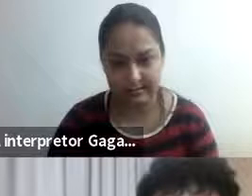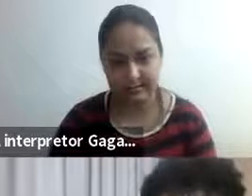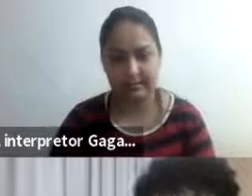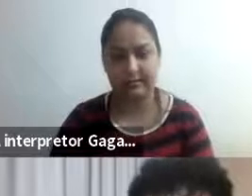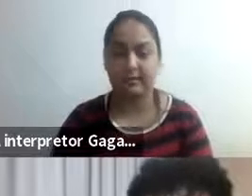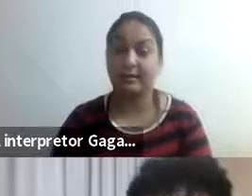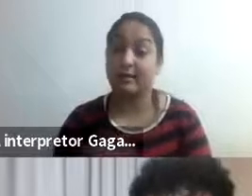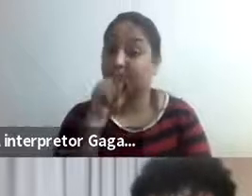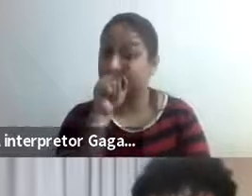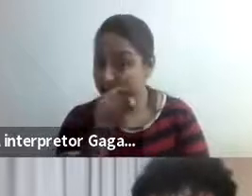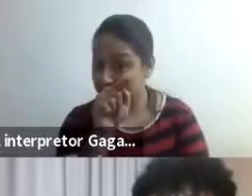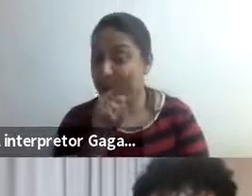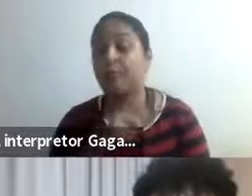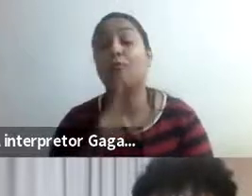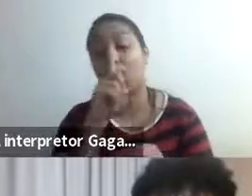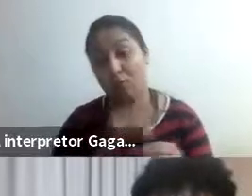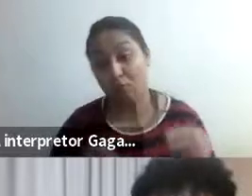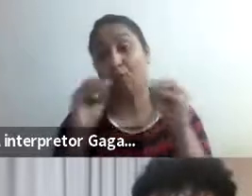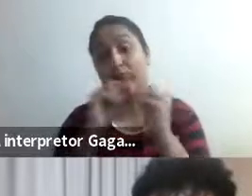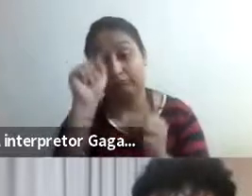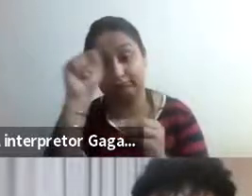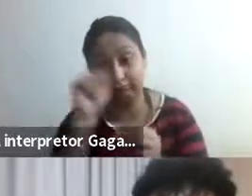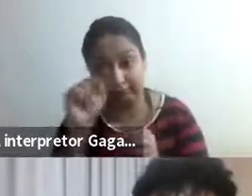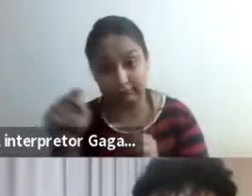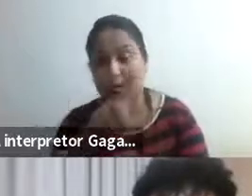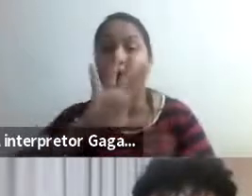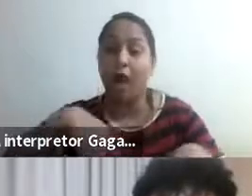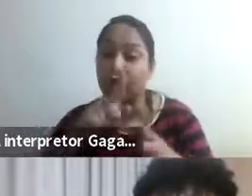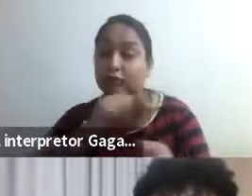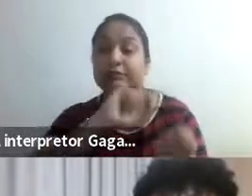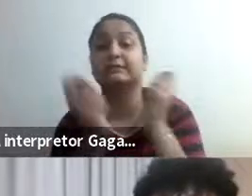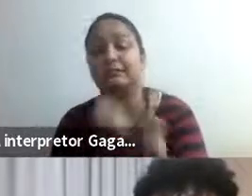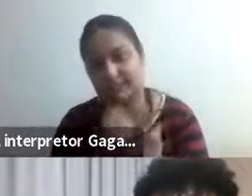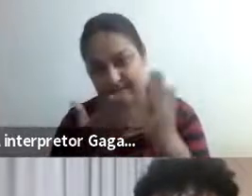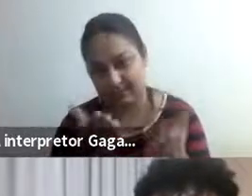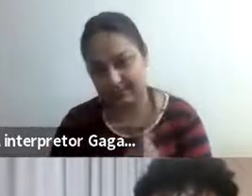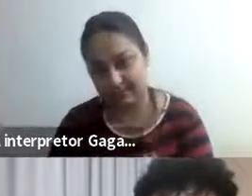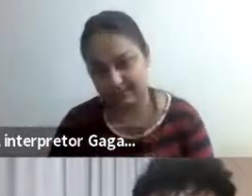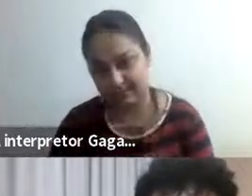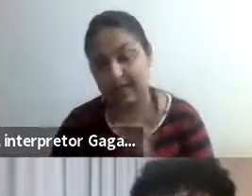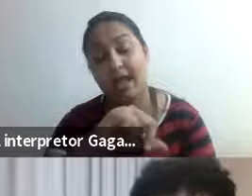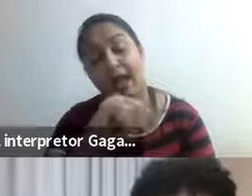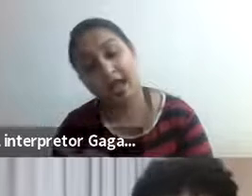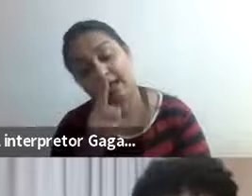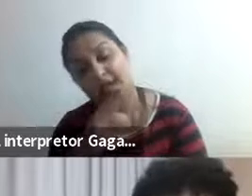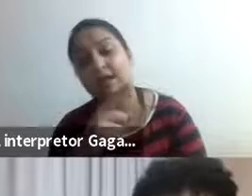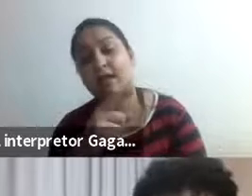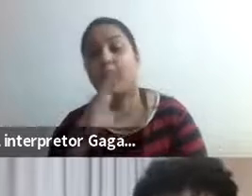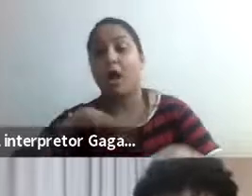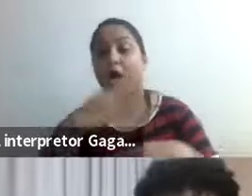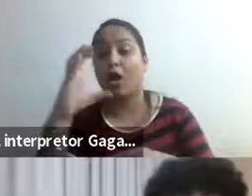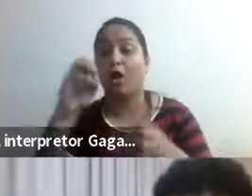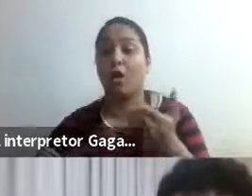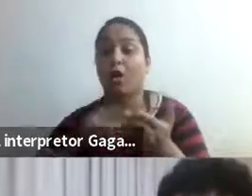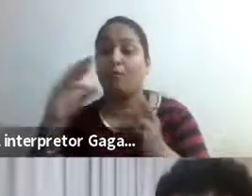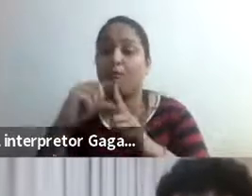So that is one motif and how it has changed. Another element is the composition.